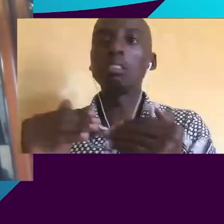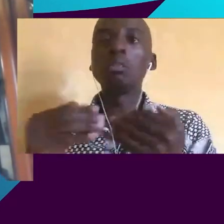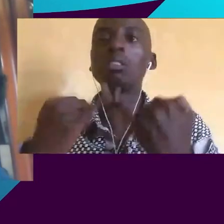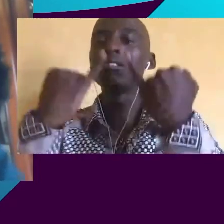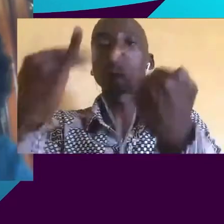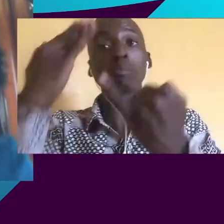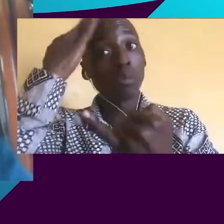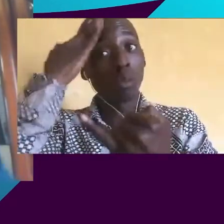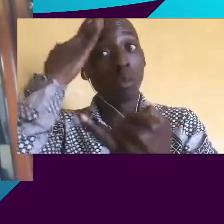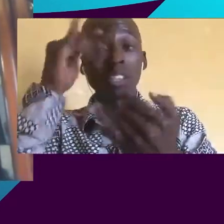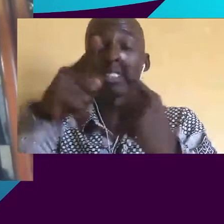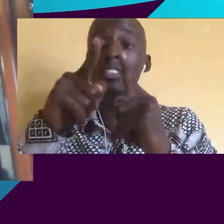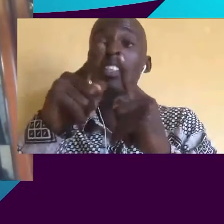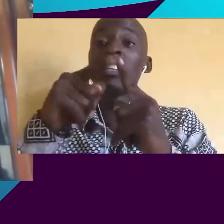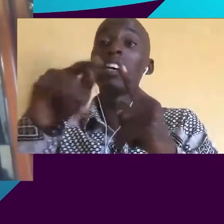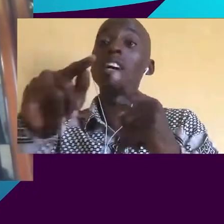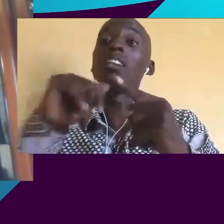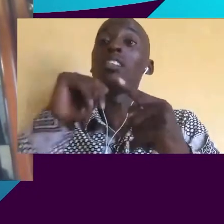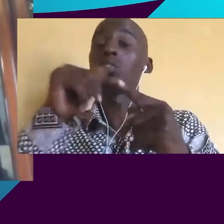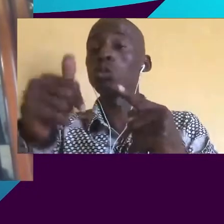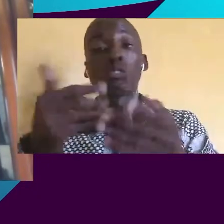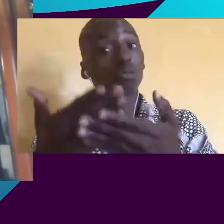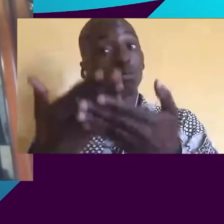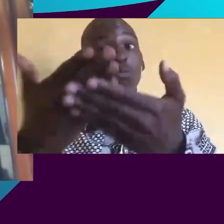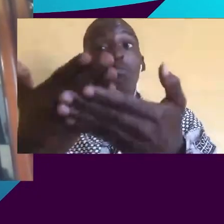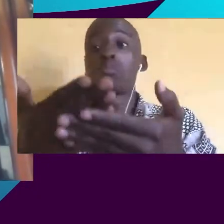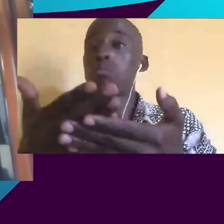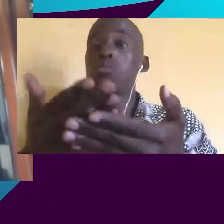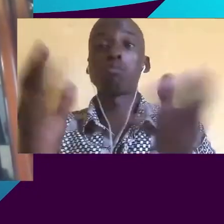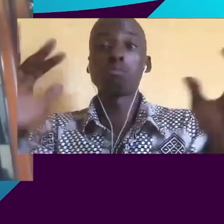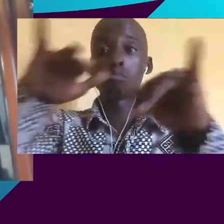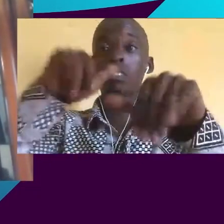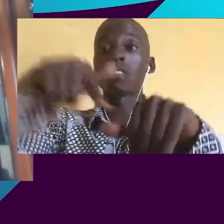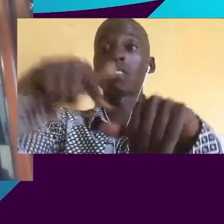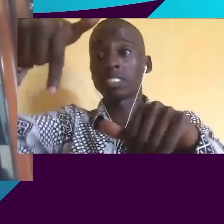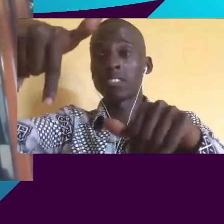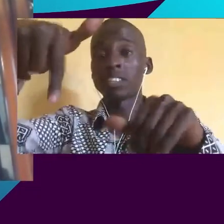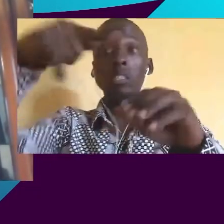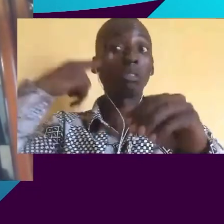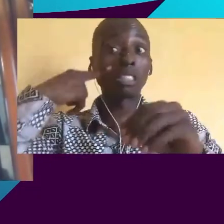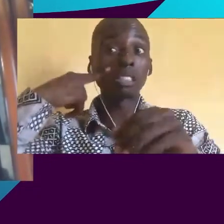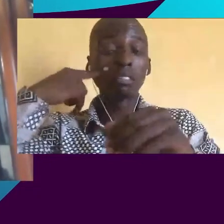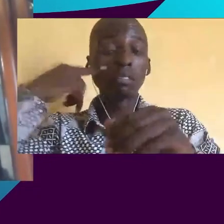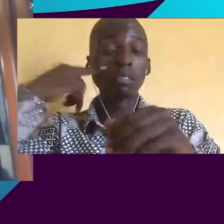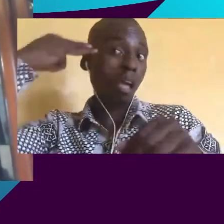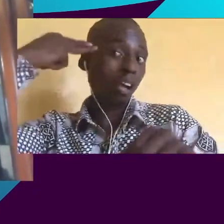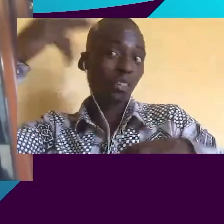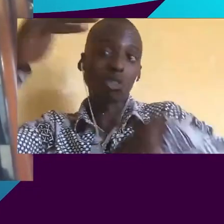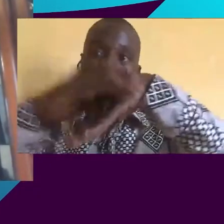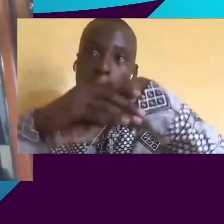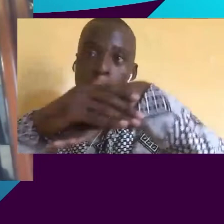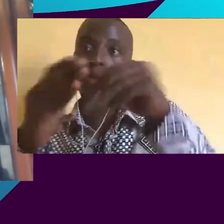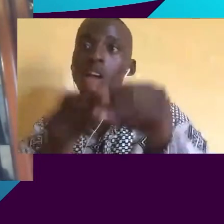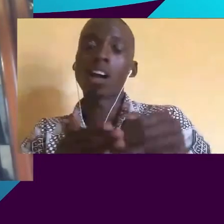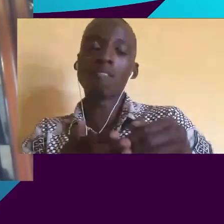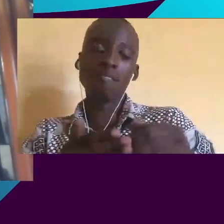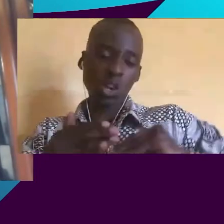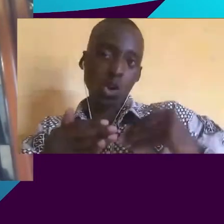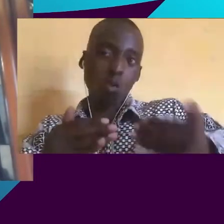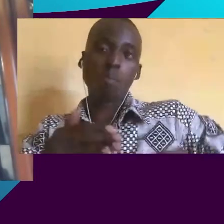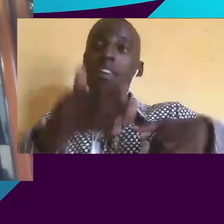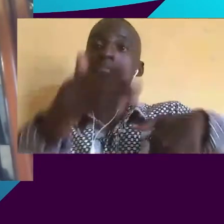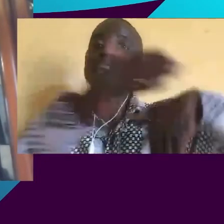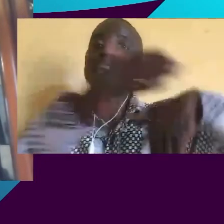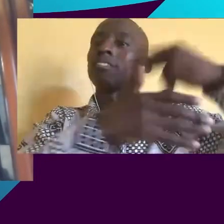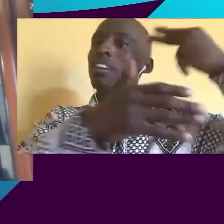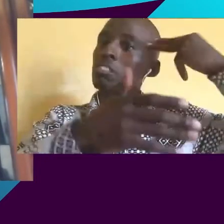as you go to converge at 7 p.m. to say Arsenal, we have the small lady Arsenals around us here. And it's us